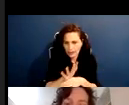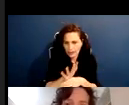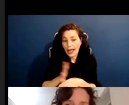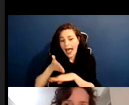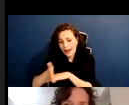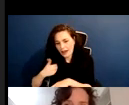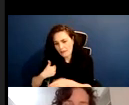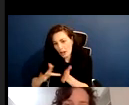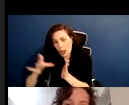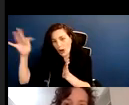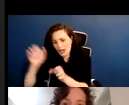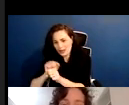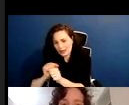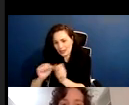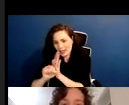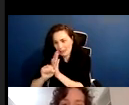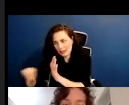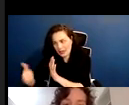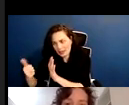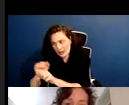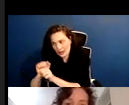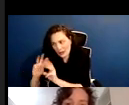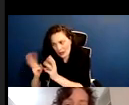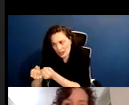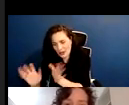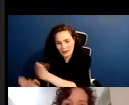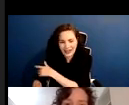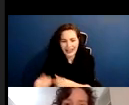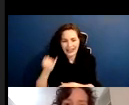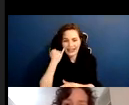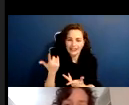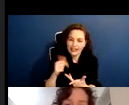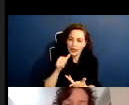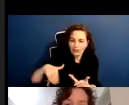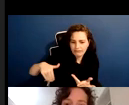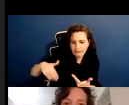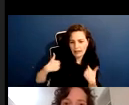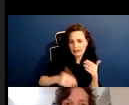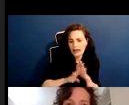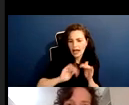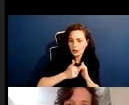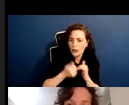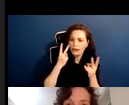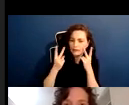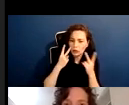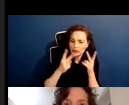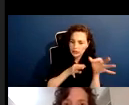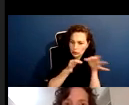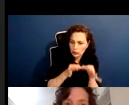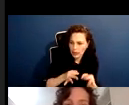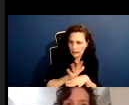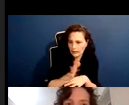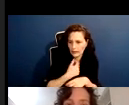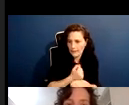but if I don't have that yet and I'm in development, how can I describe visually the film that I'm making? And so here are a